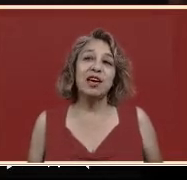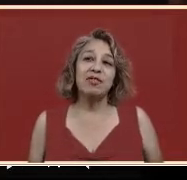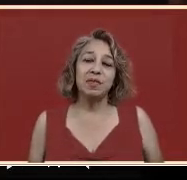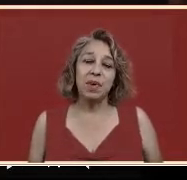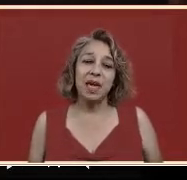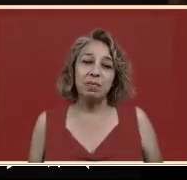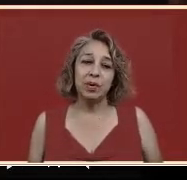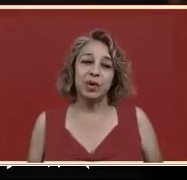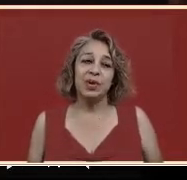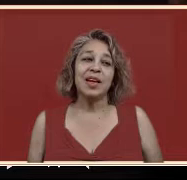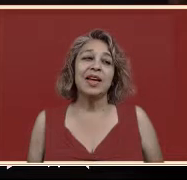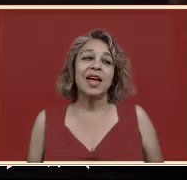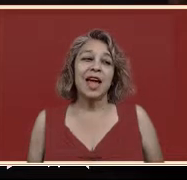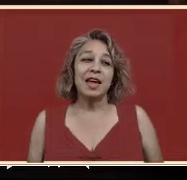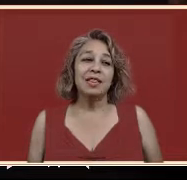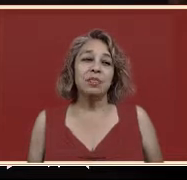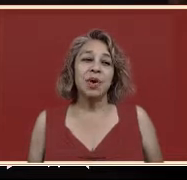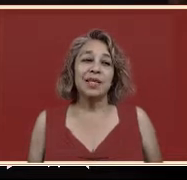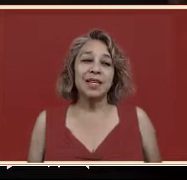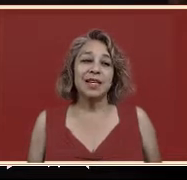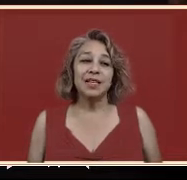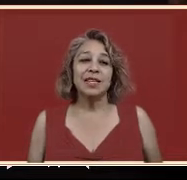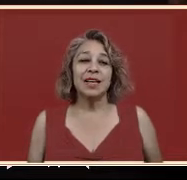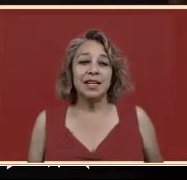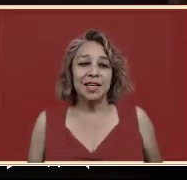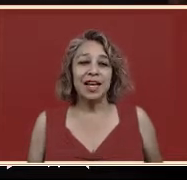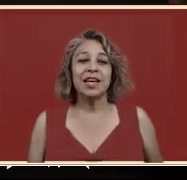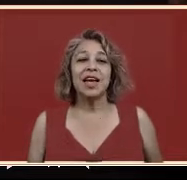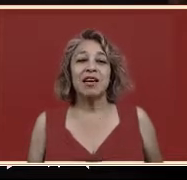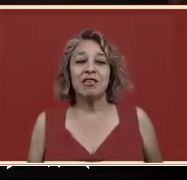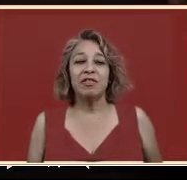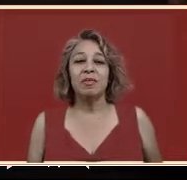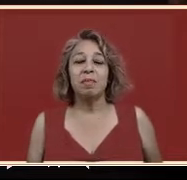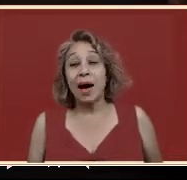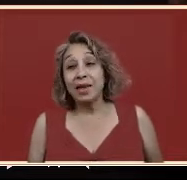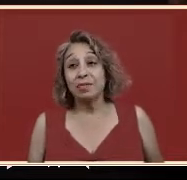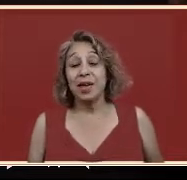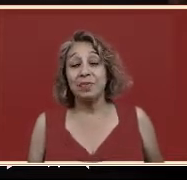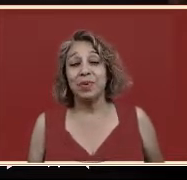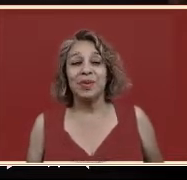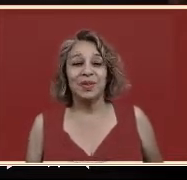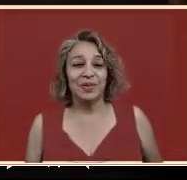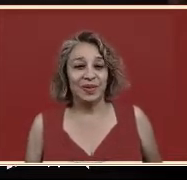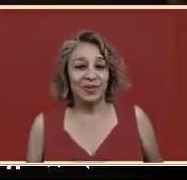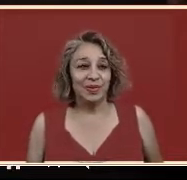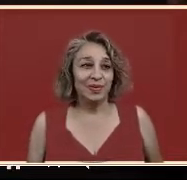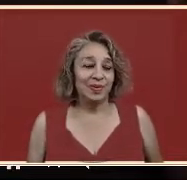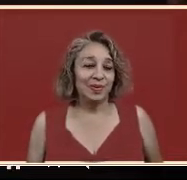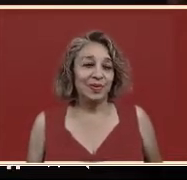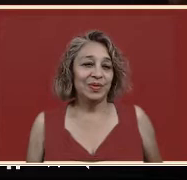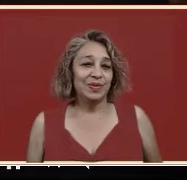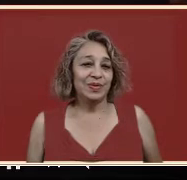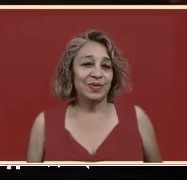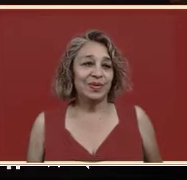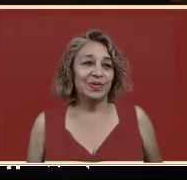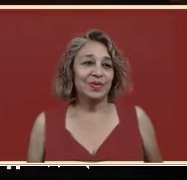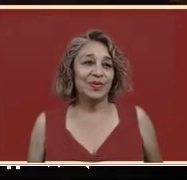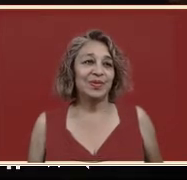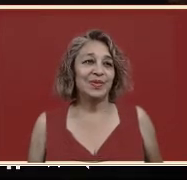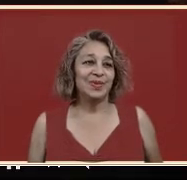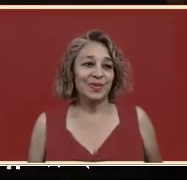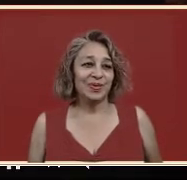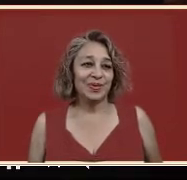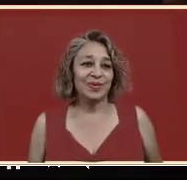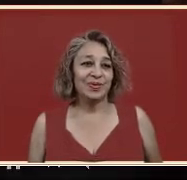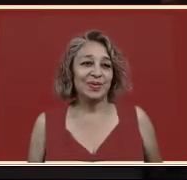take care of the people and the president is taken care of by the people then take look we don't like anything